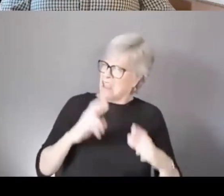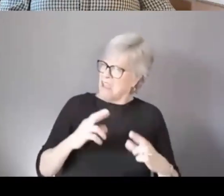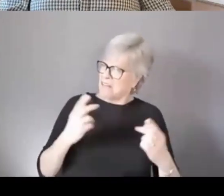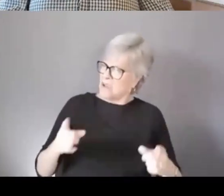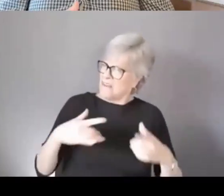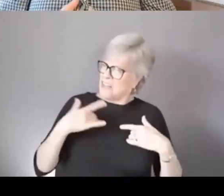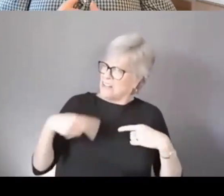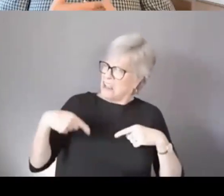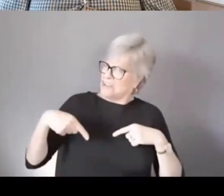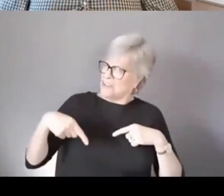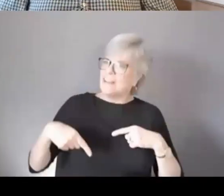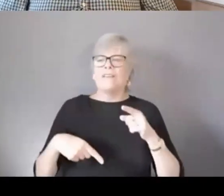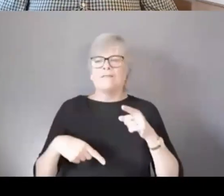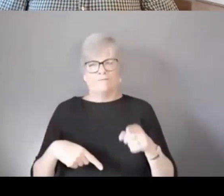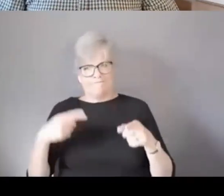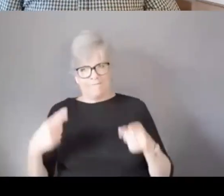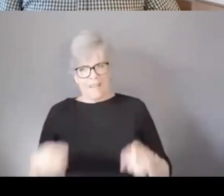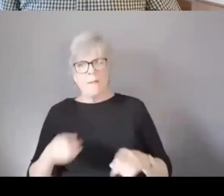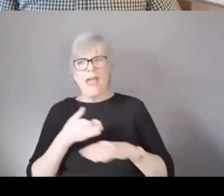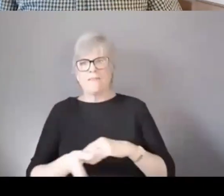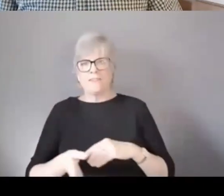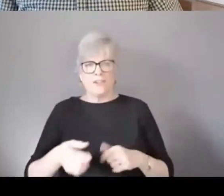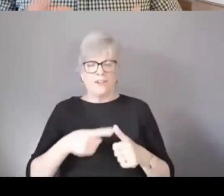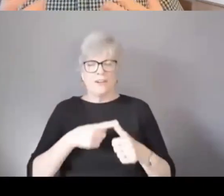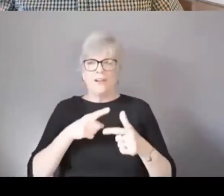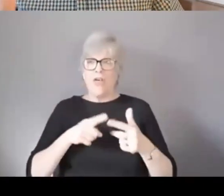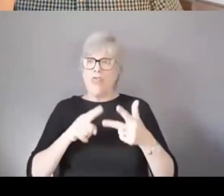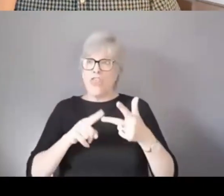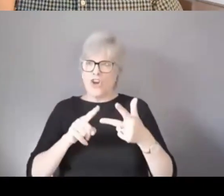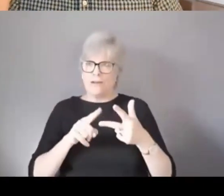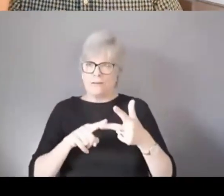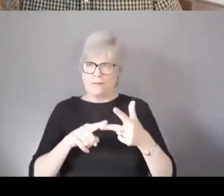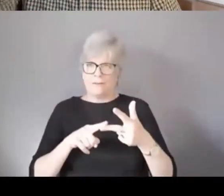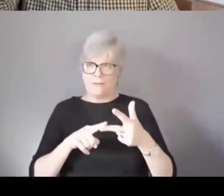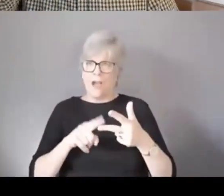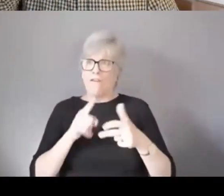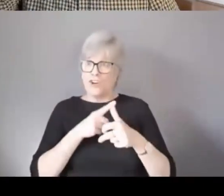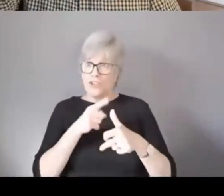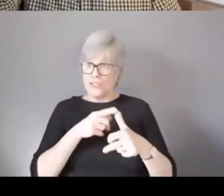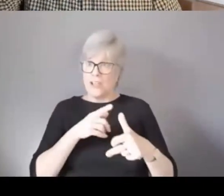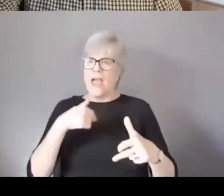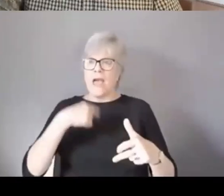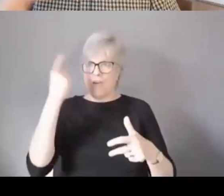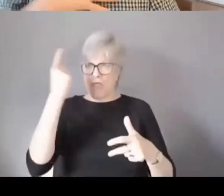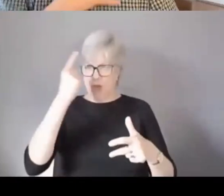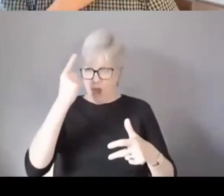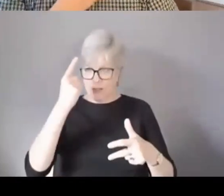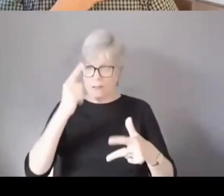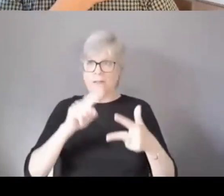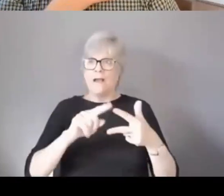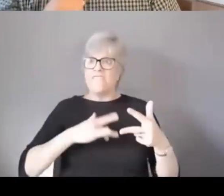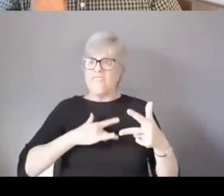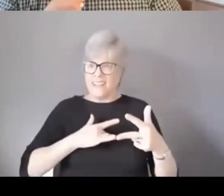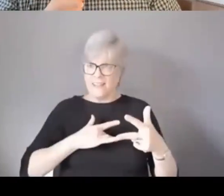often are happening after our cognitions and our emotions. So we need to understand that process. We first have thoughts and feelings, and then our